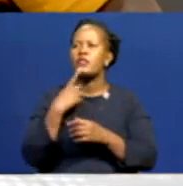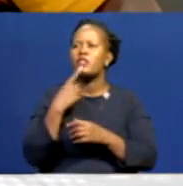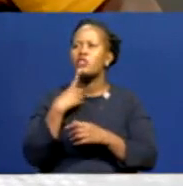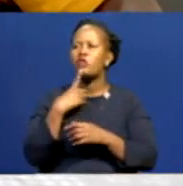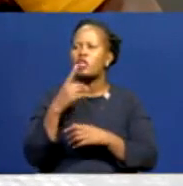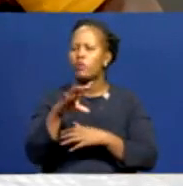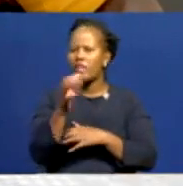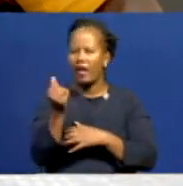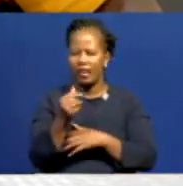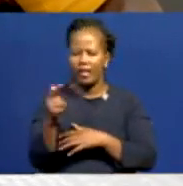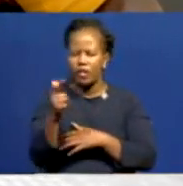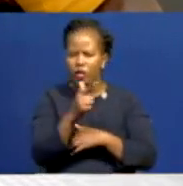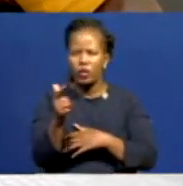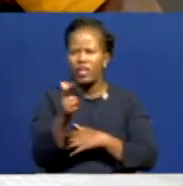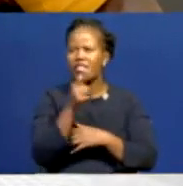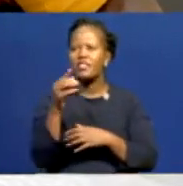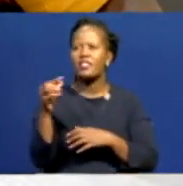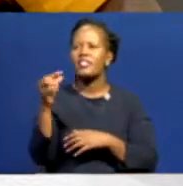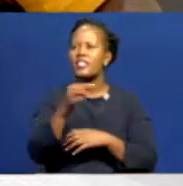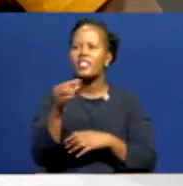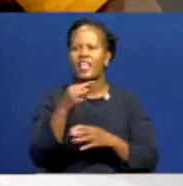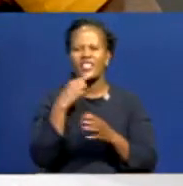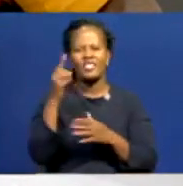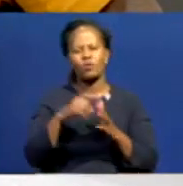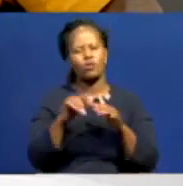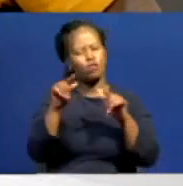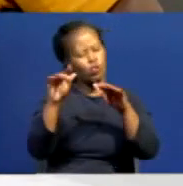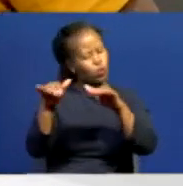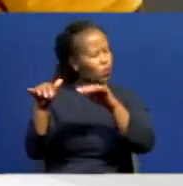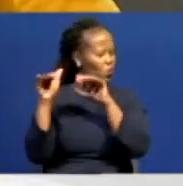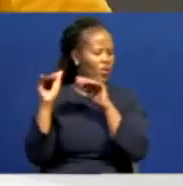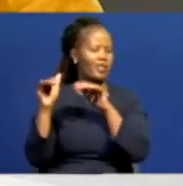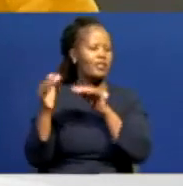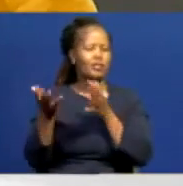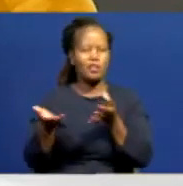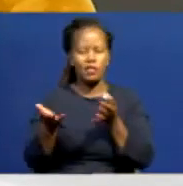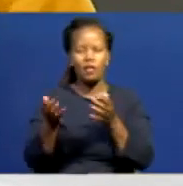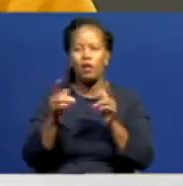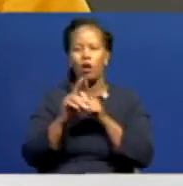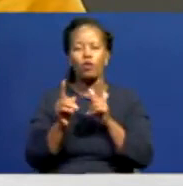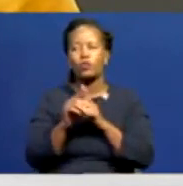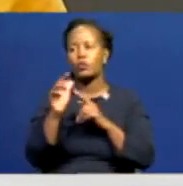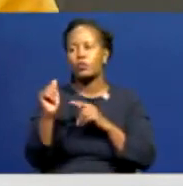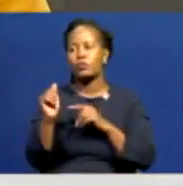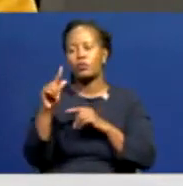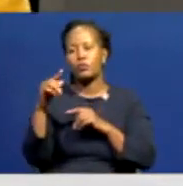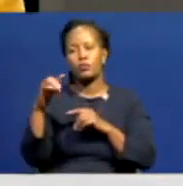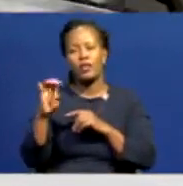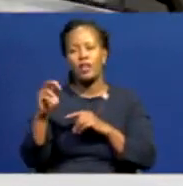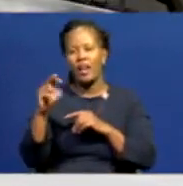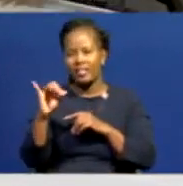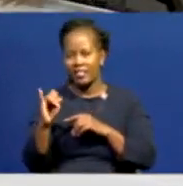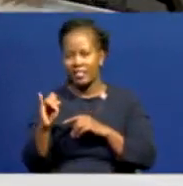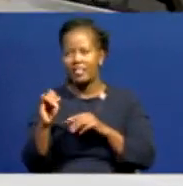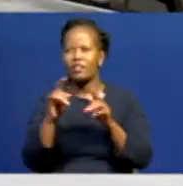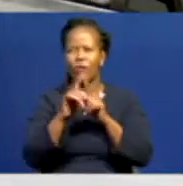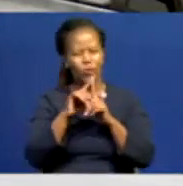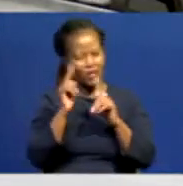in Ghana, and he was like, man, chill. You know, Argentina started like this.